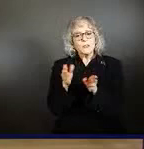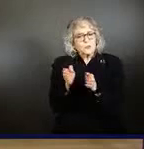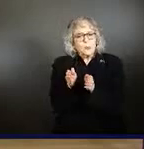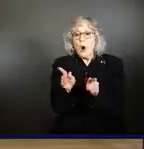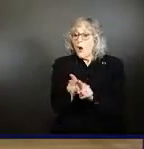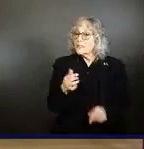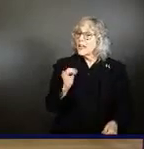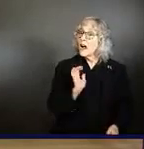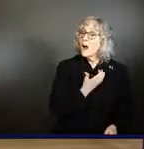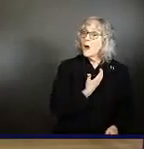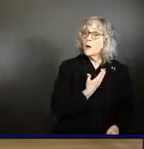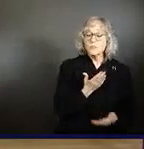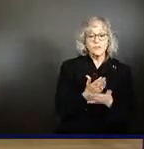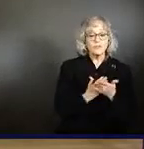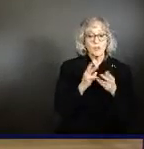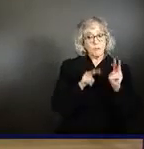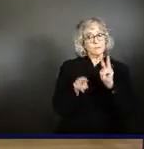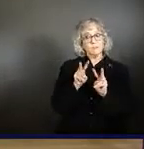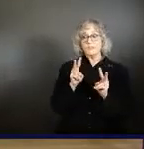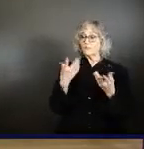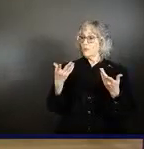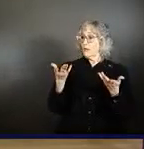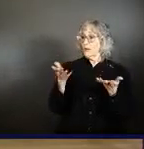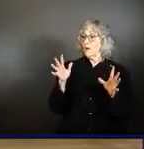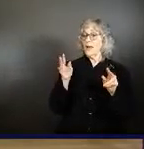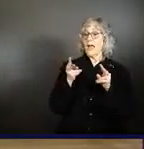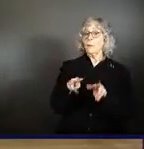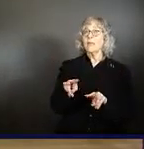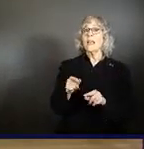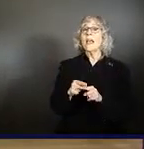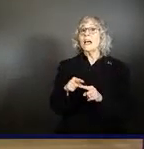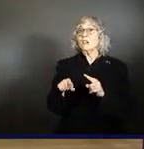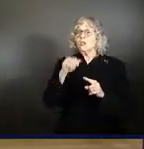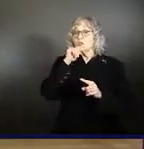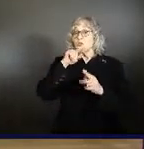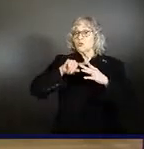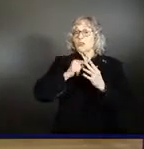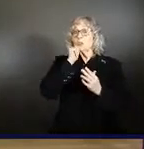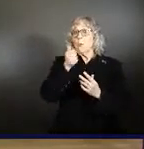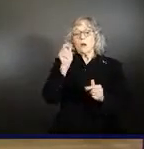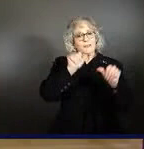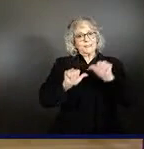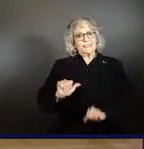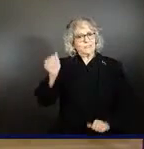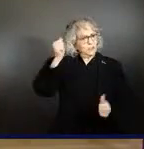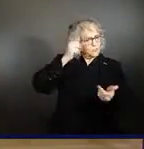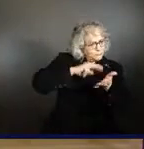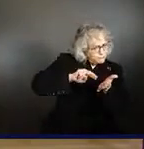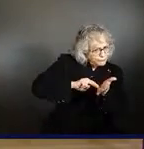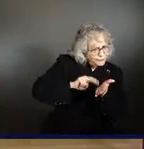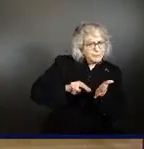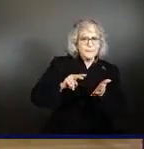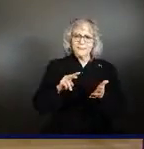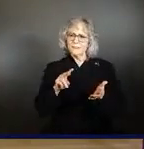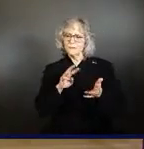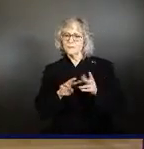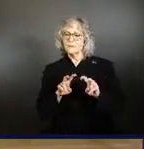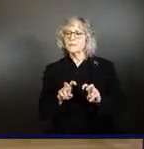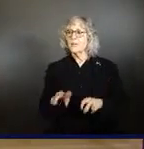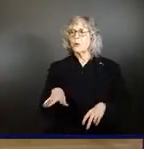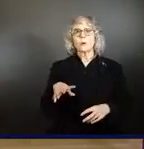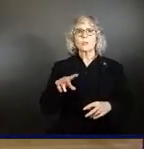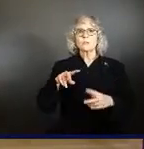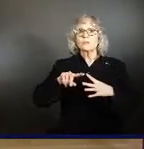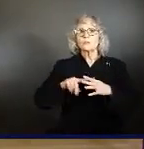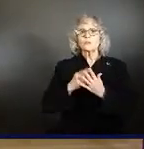happened, some of them actually, and they're going to be explored by scientists starting tomorrow. And we're going to start learning about these worlds outside our solar